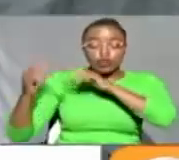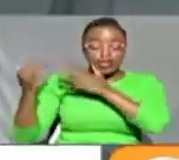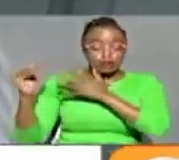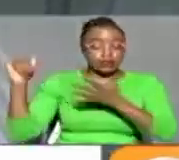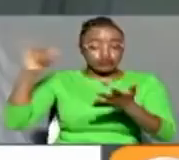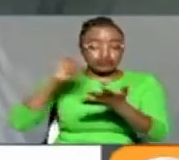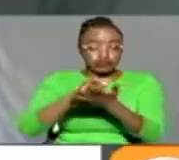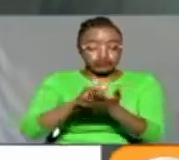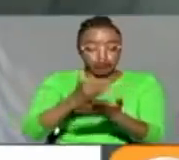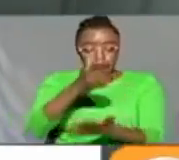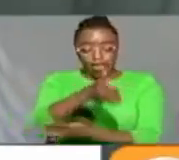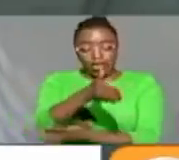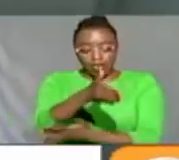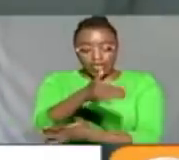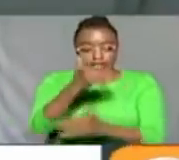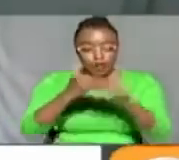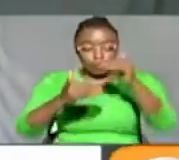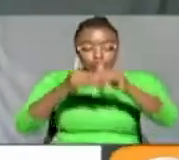days.